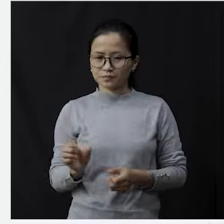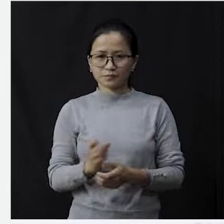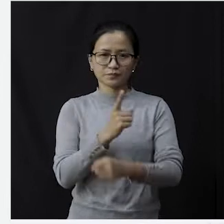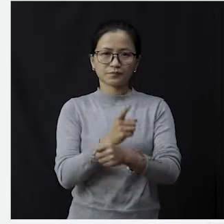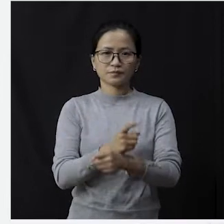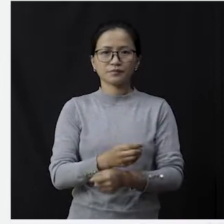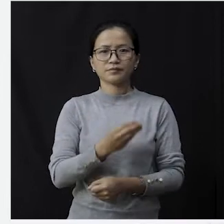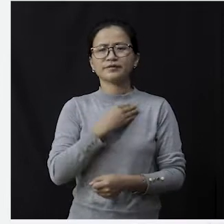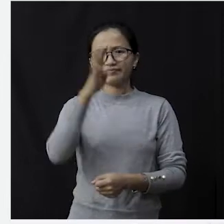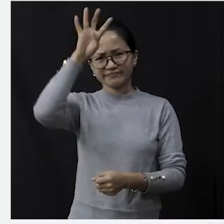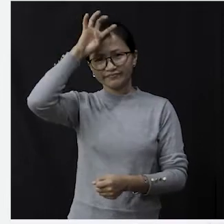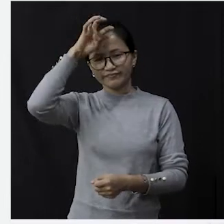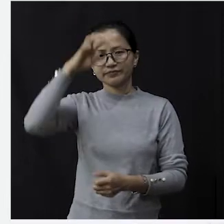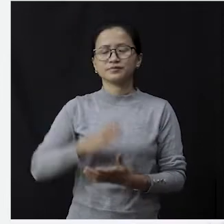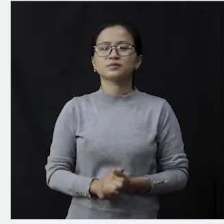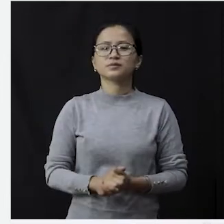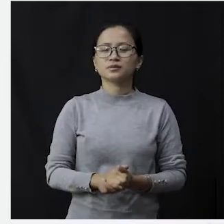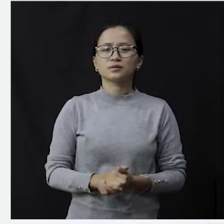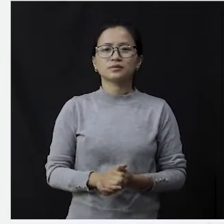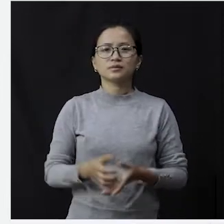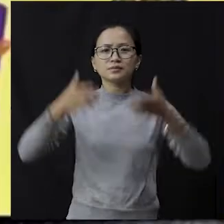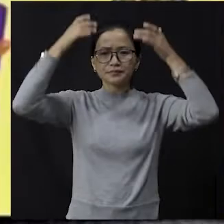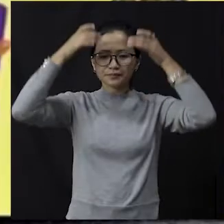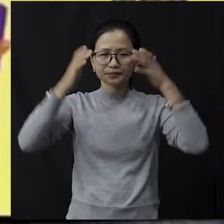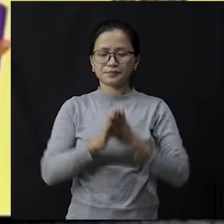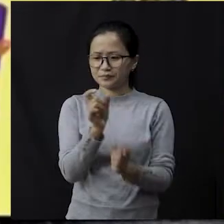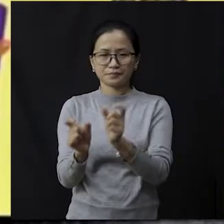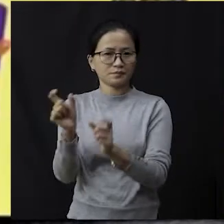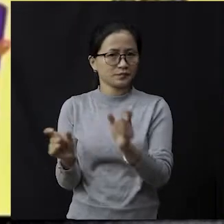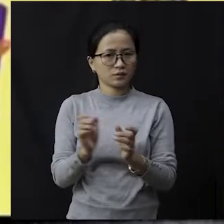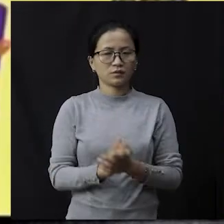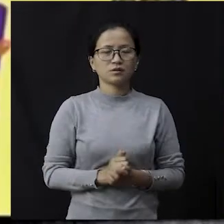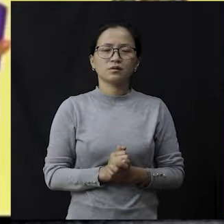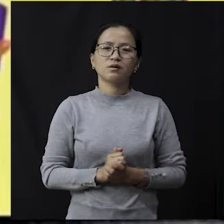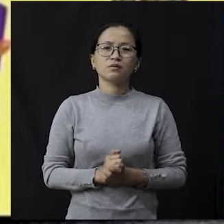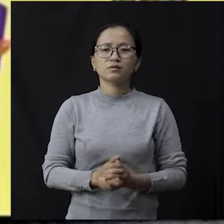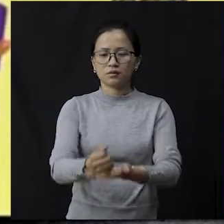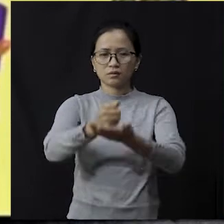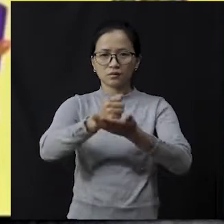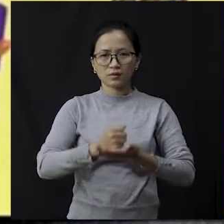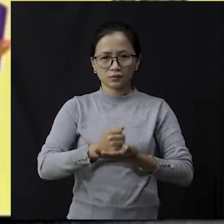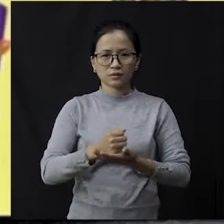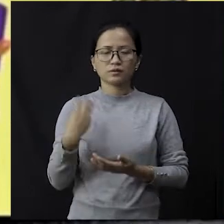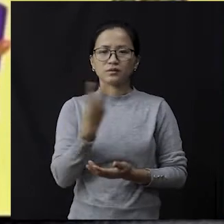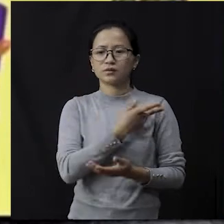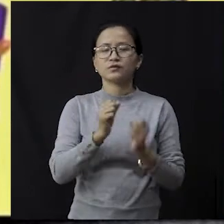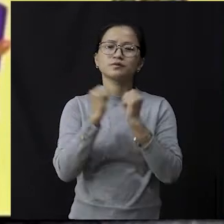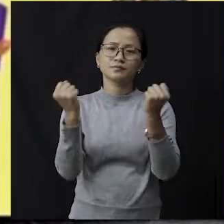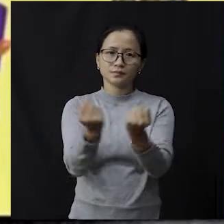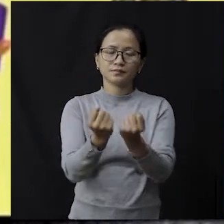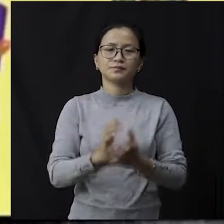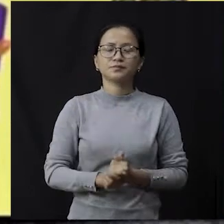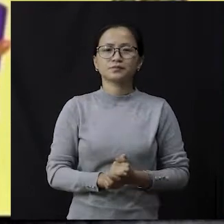teacher, nurse. And these peoples are also called as a helpers of our